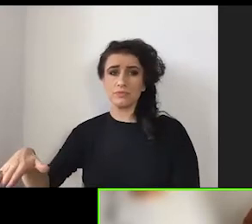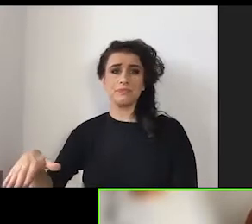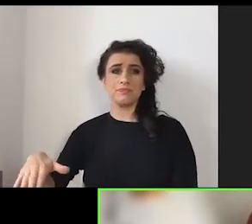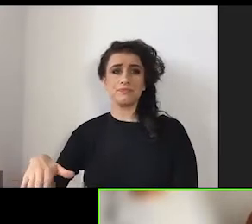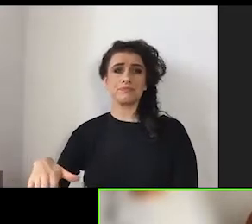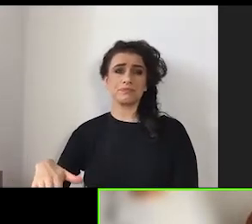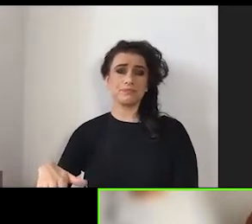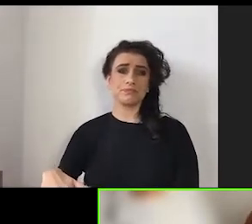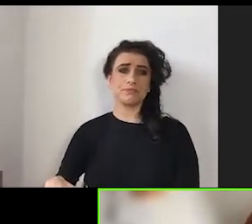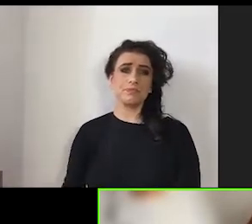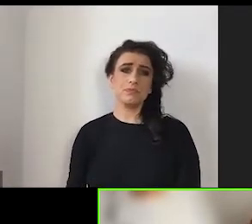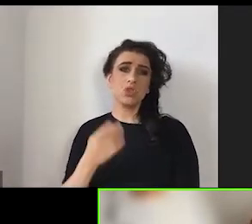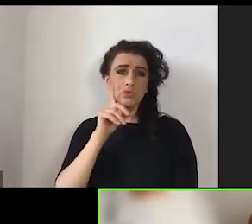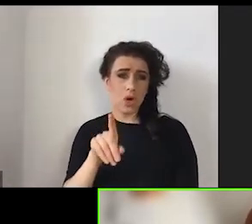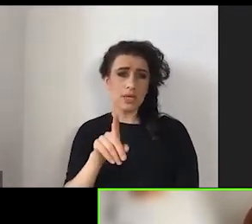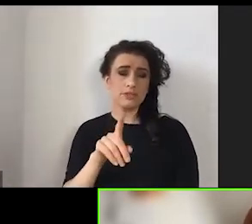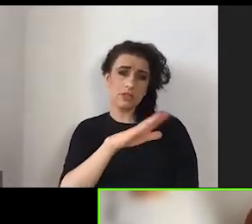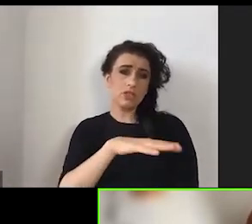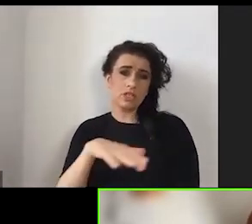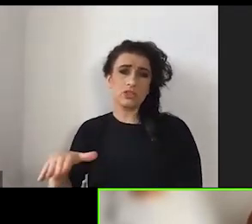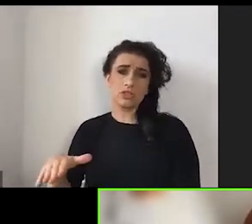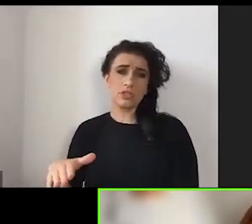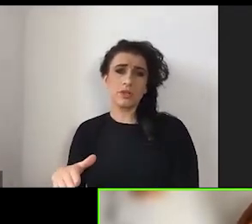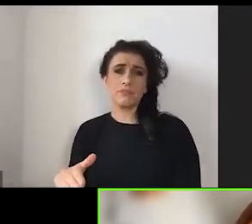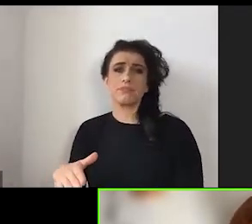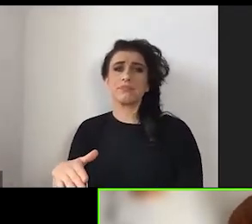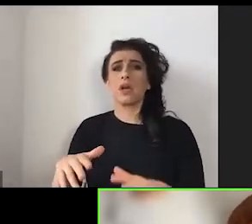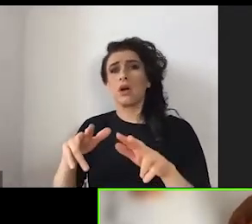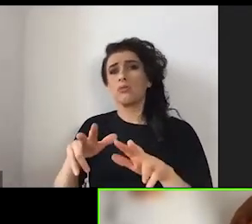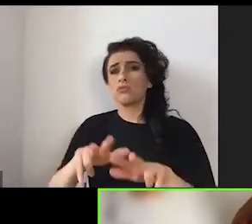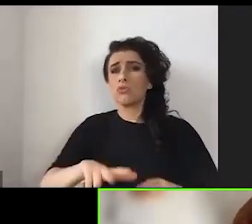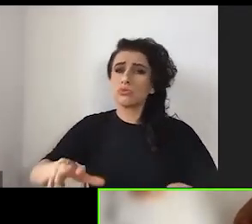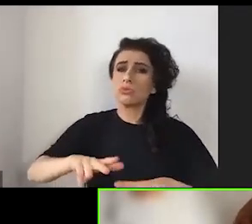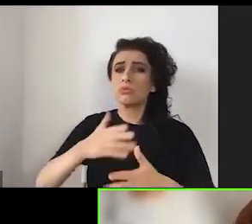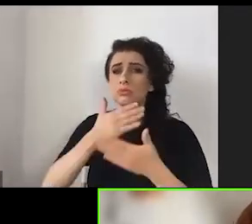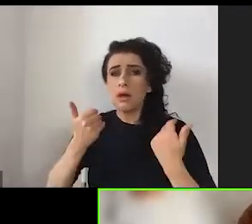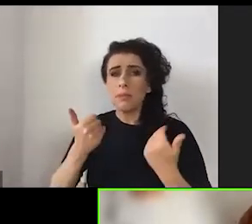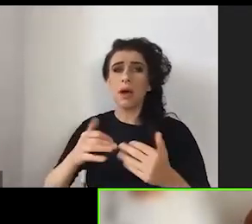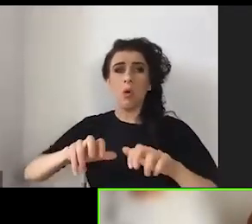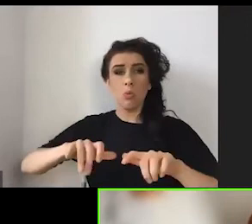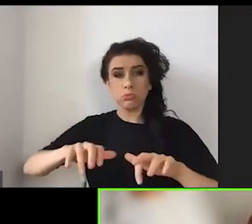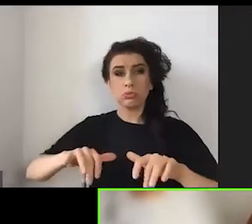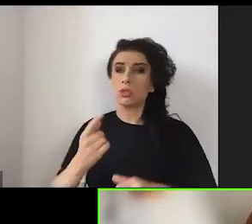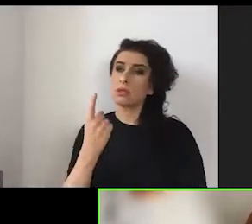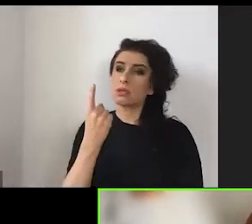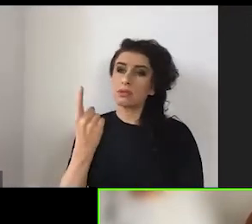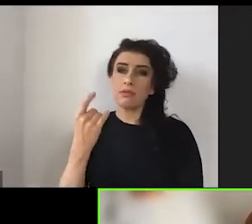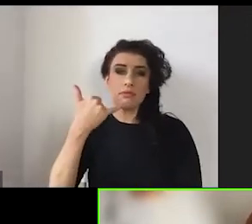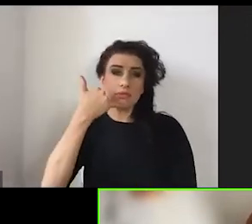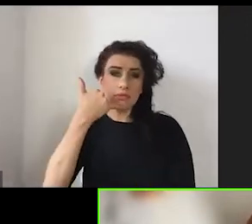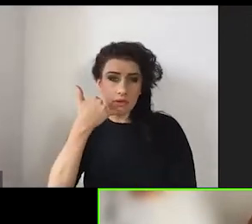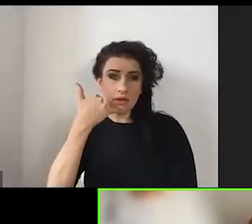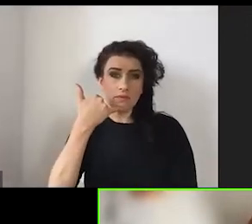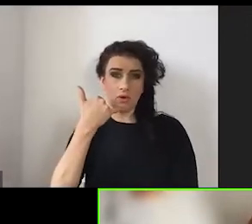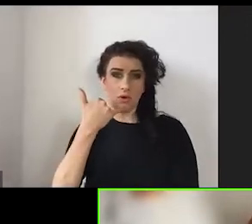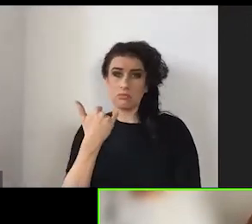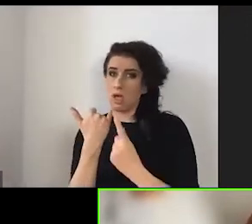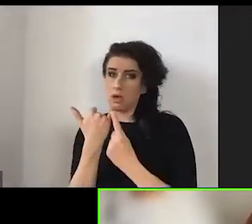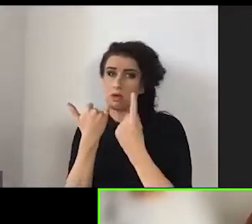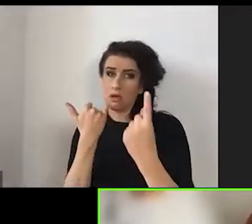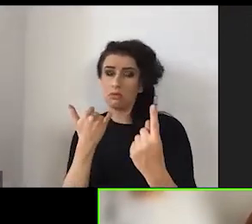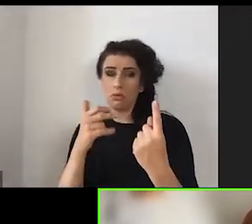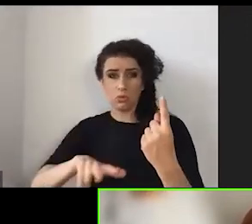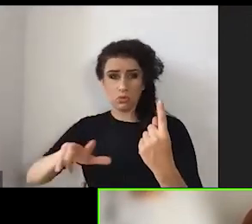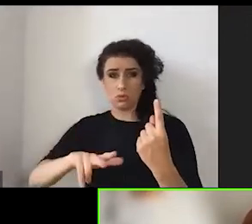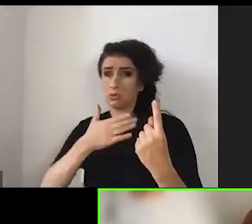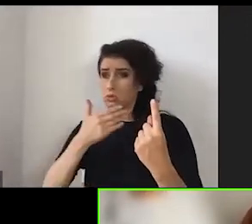So they choose, okay, you're going to make class today and I am going to do it tomorrow. And then no, it's not working because the teacher doesn't accept that I